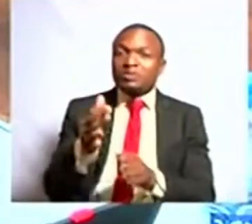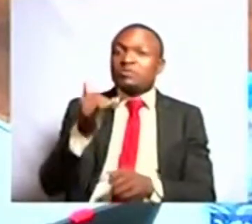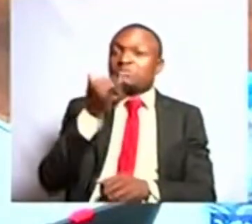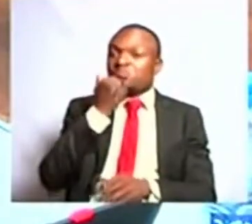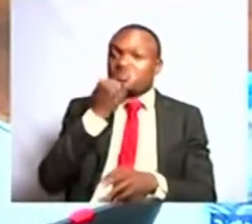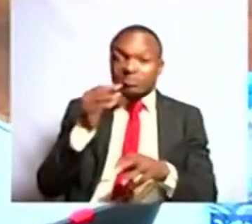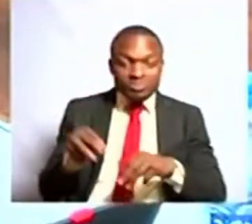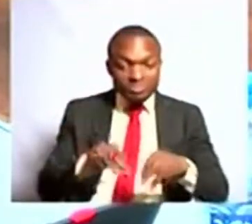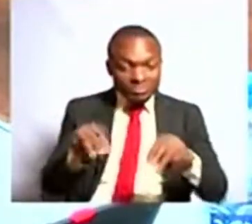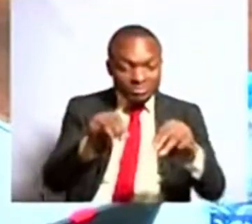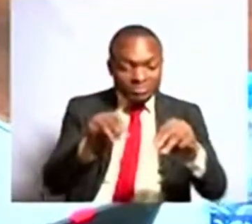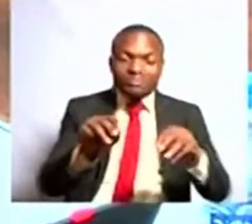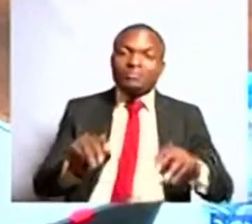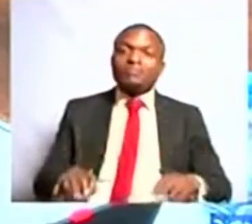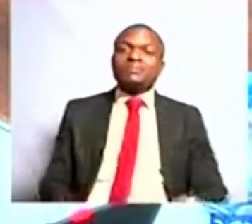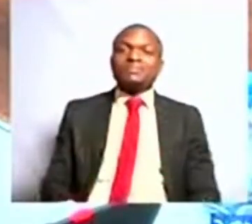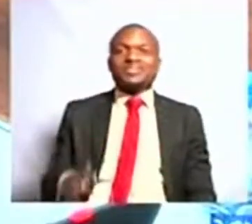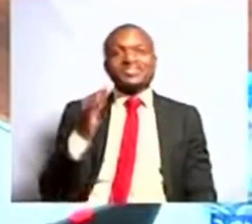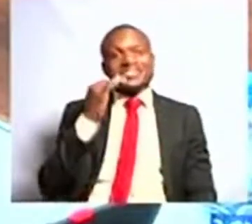method.